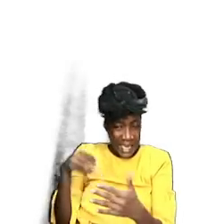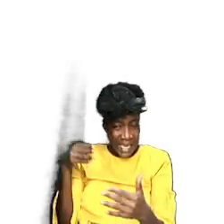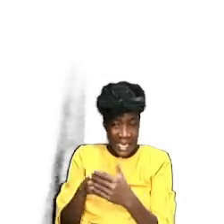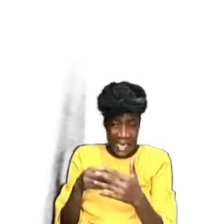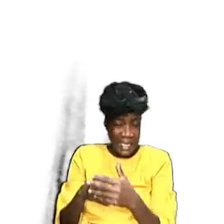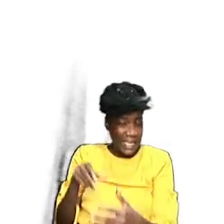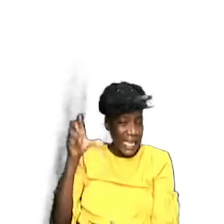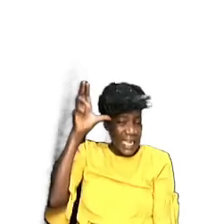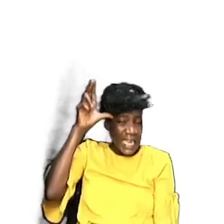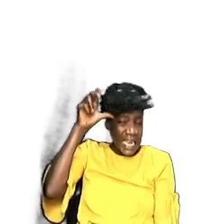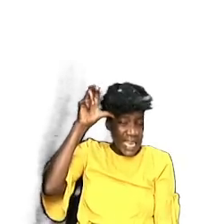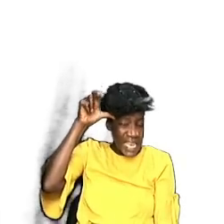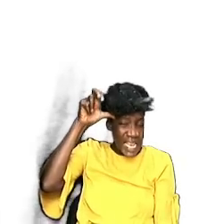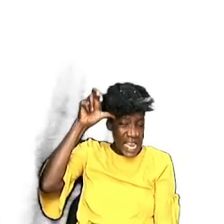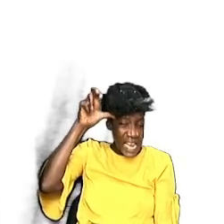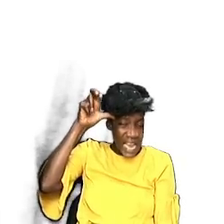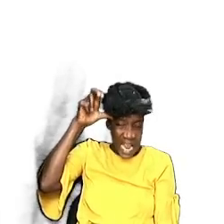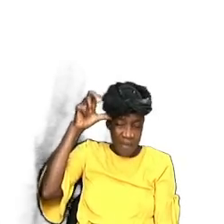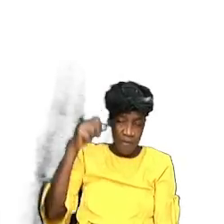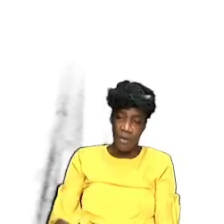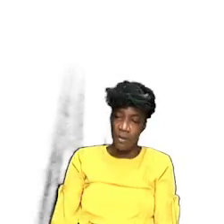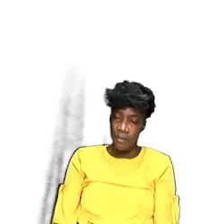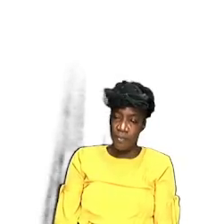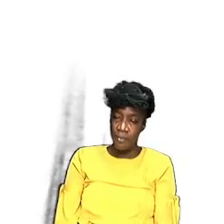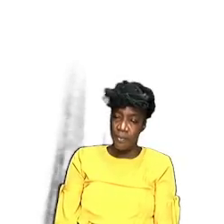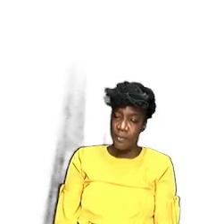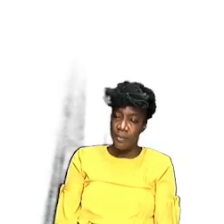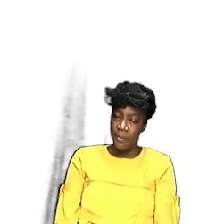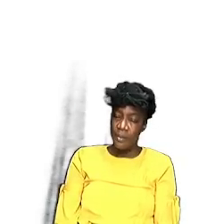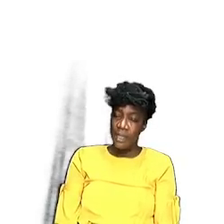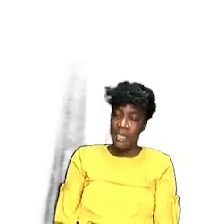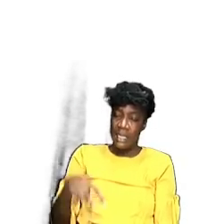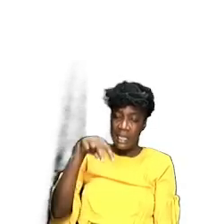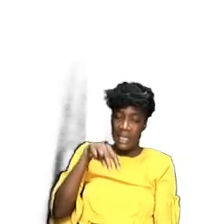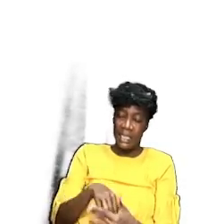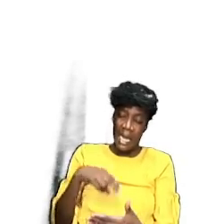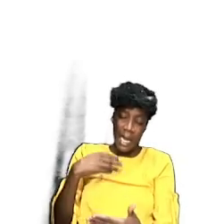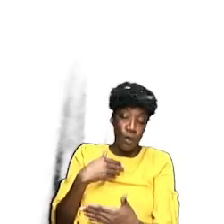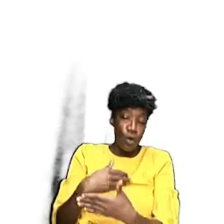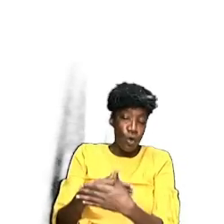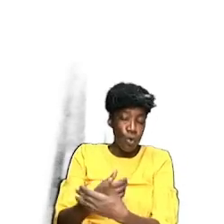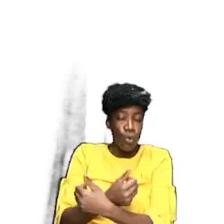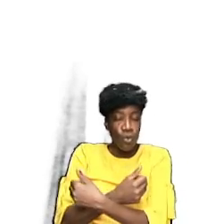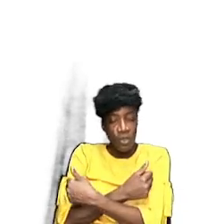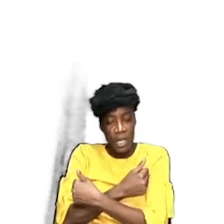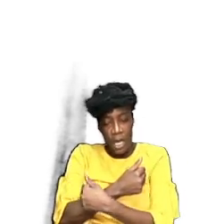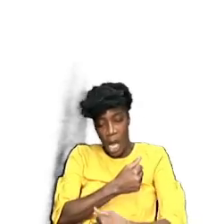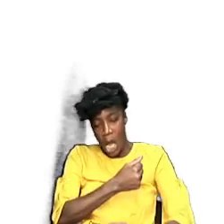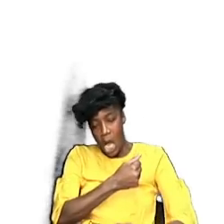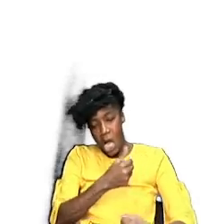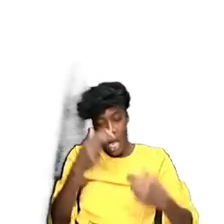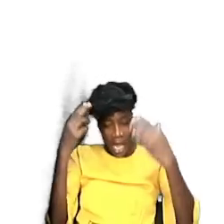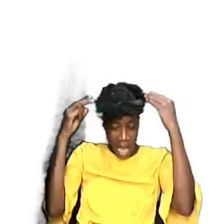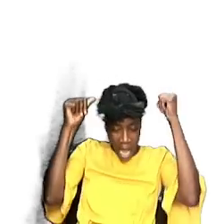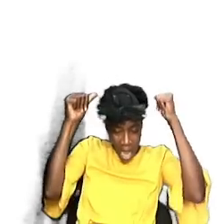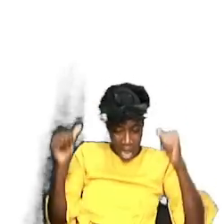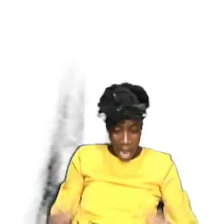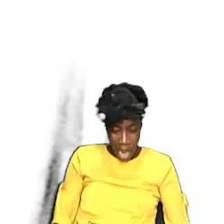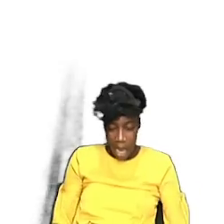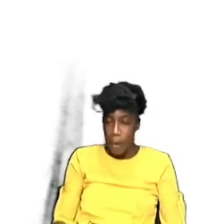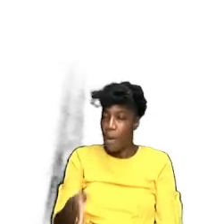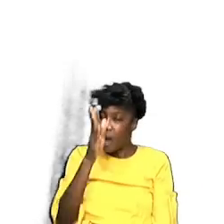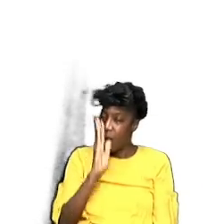devil. It give us strength in our walk to stand clothed in the armor of God. Give us strength in